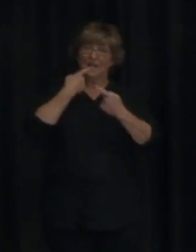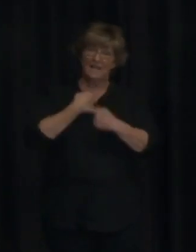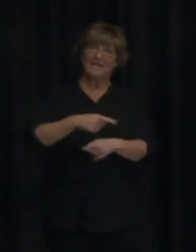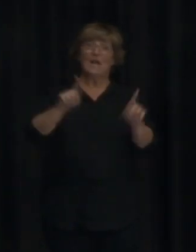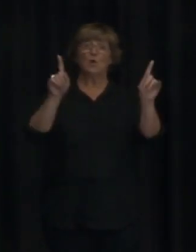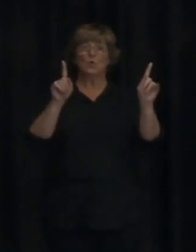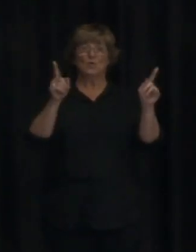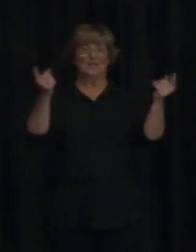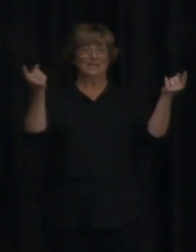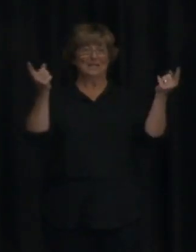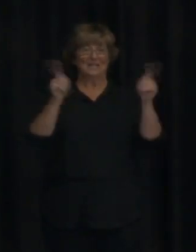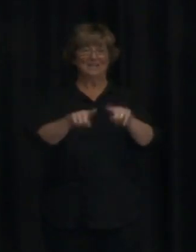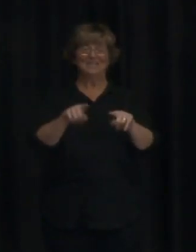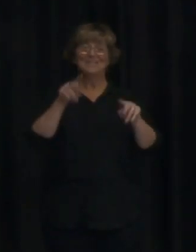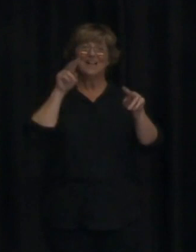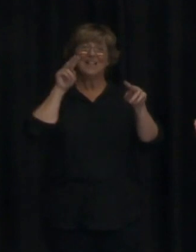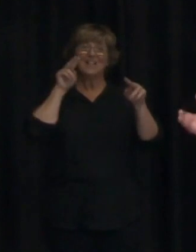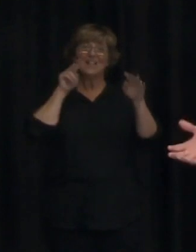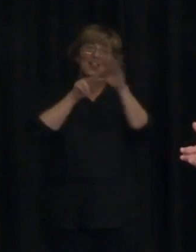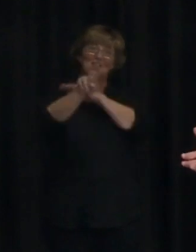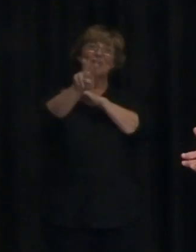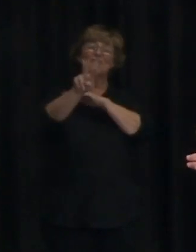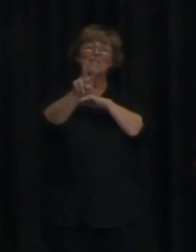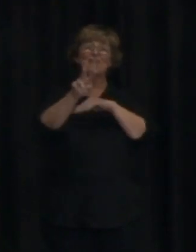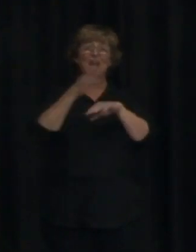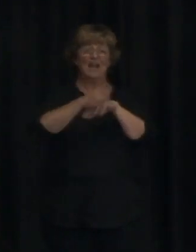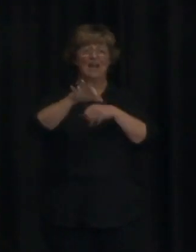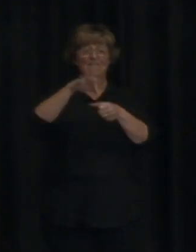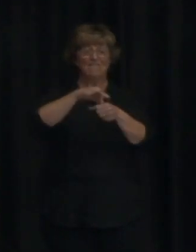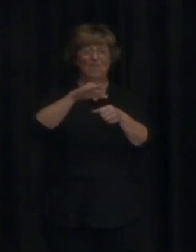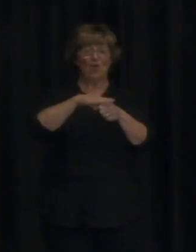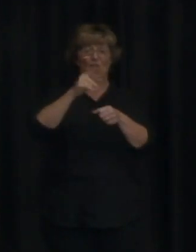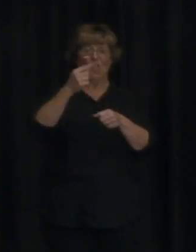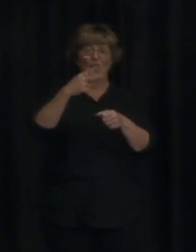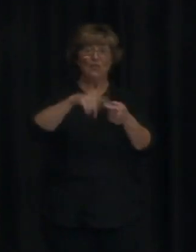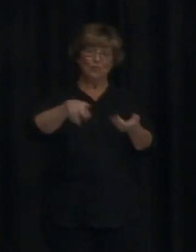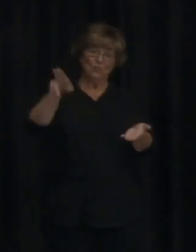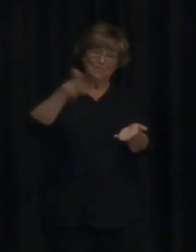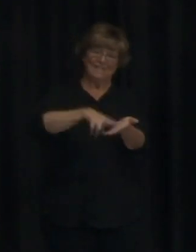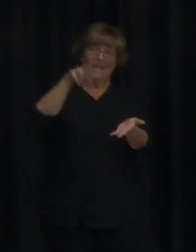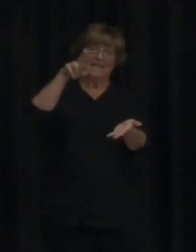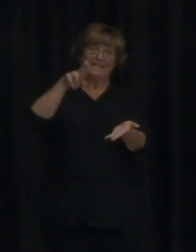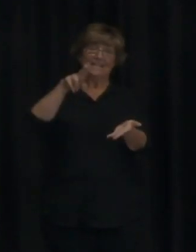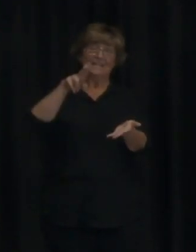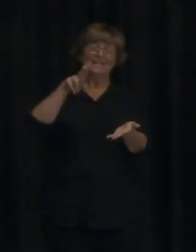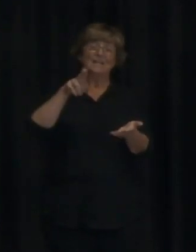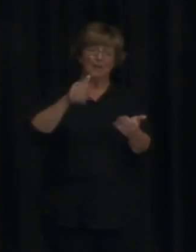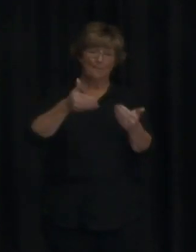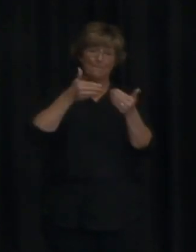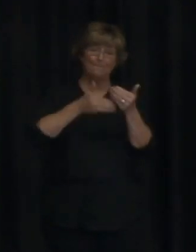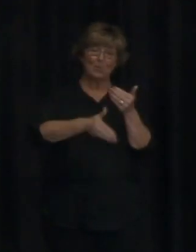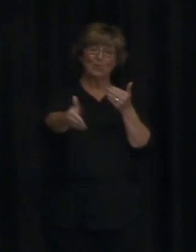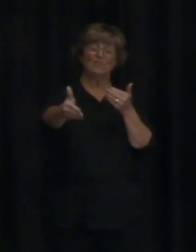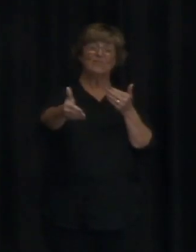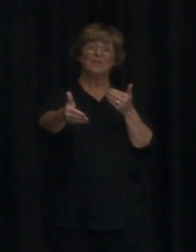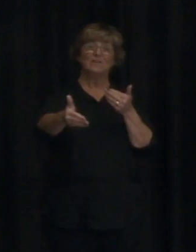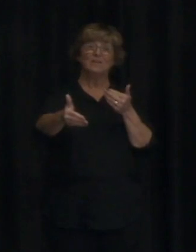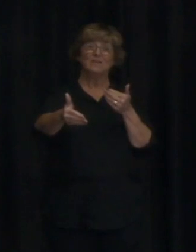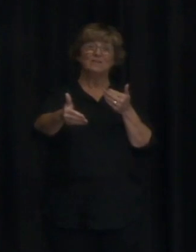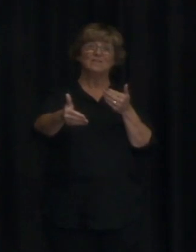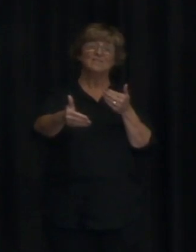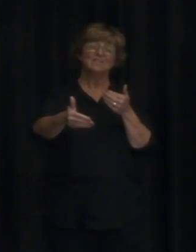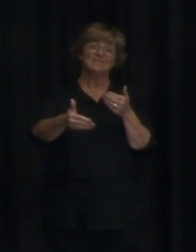this agreement. And I look forward after that vote on Thursday to quickly signing this and moving forward